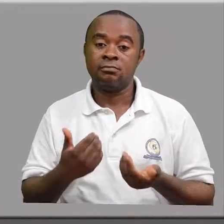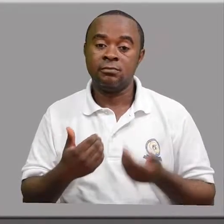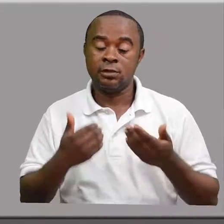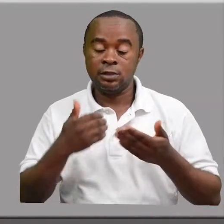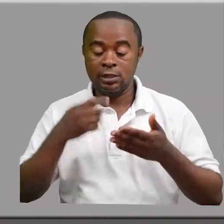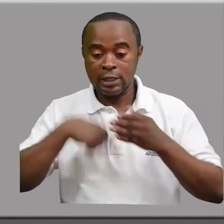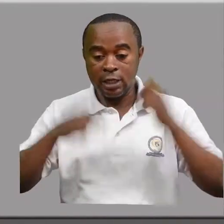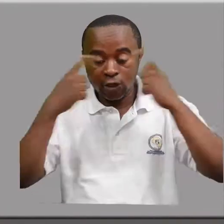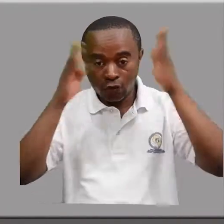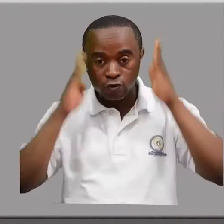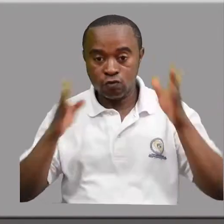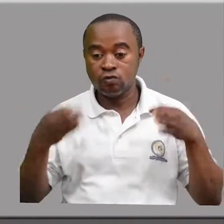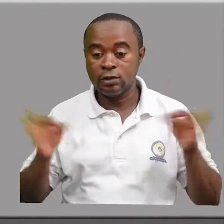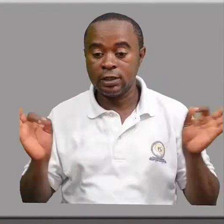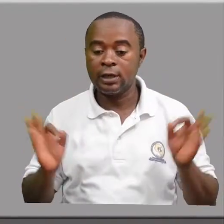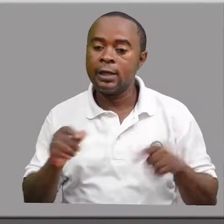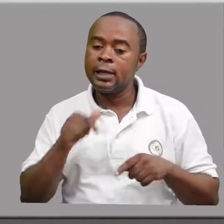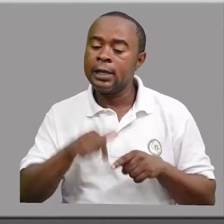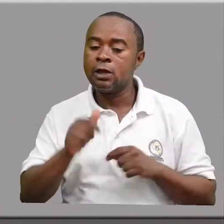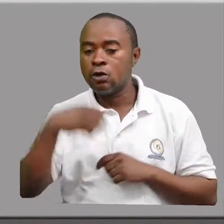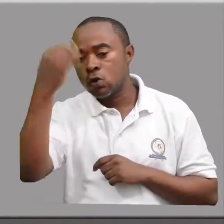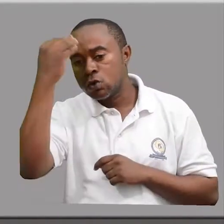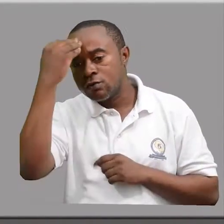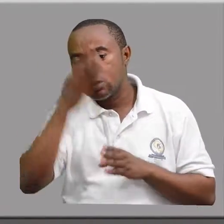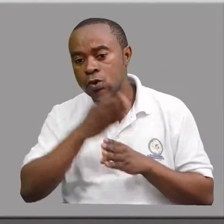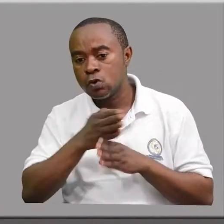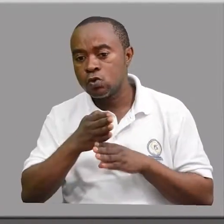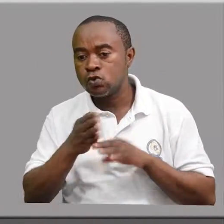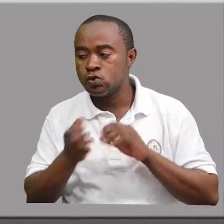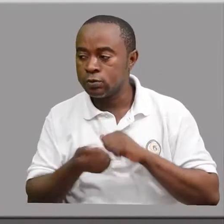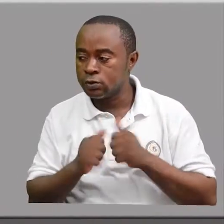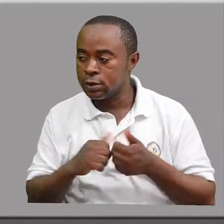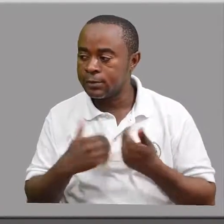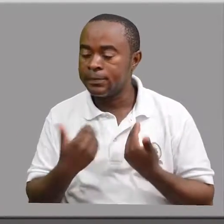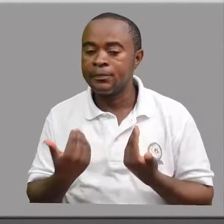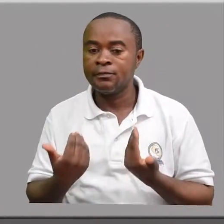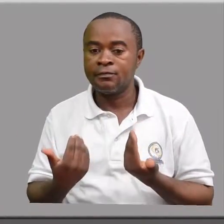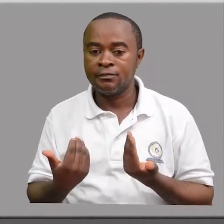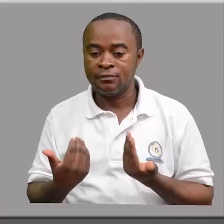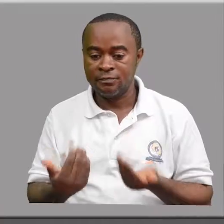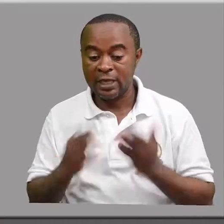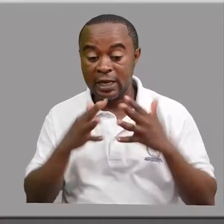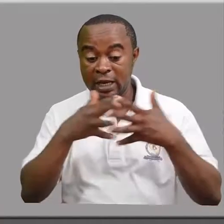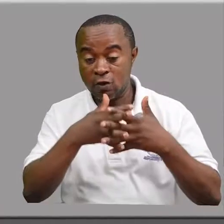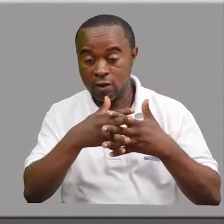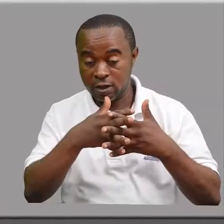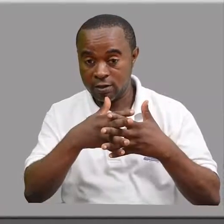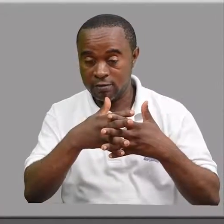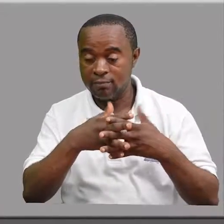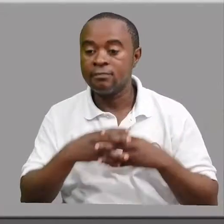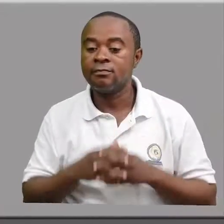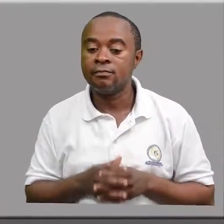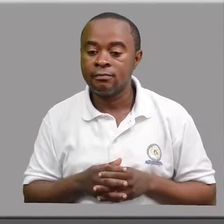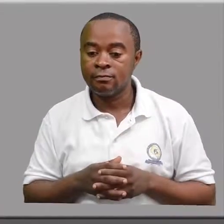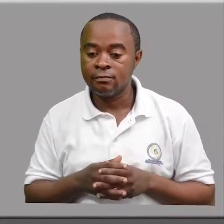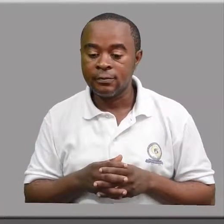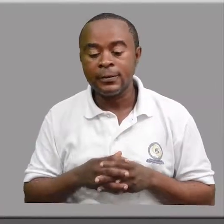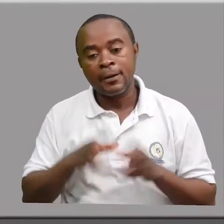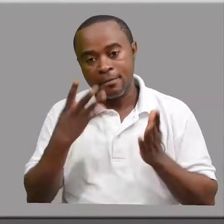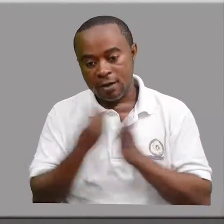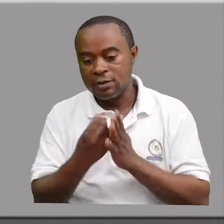ICT. Today we are going to start about addressing. And